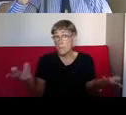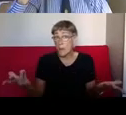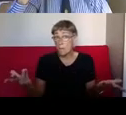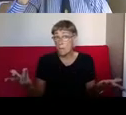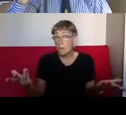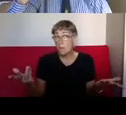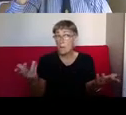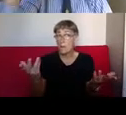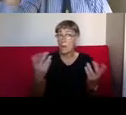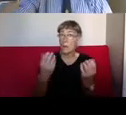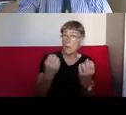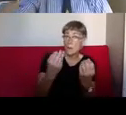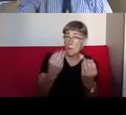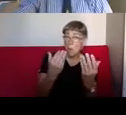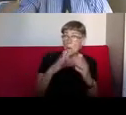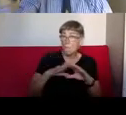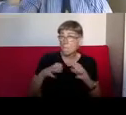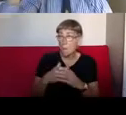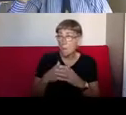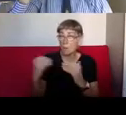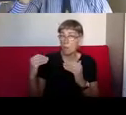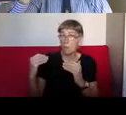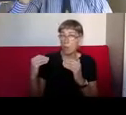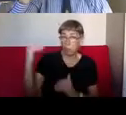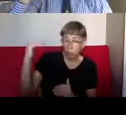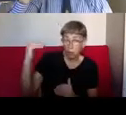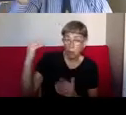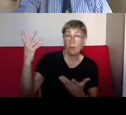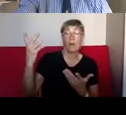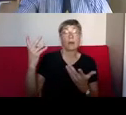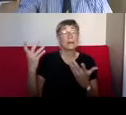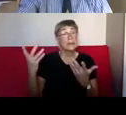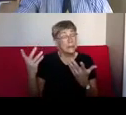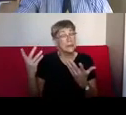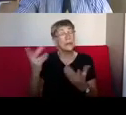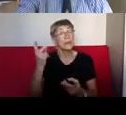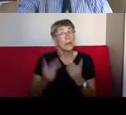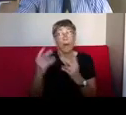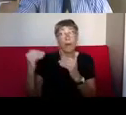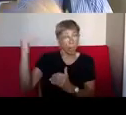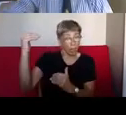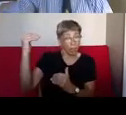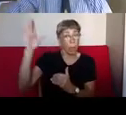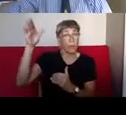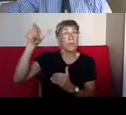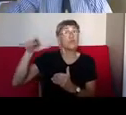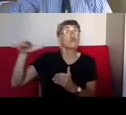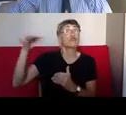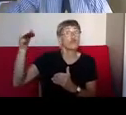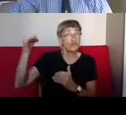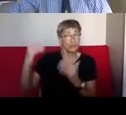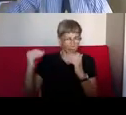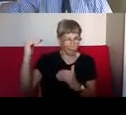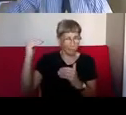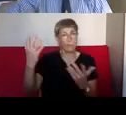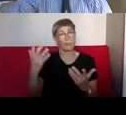others, peers, of the other youngsters when they go to still to school, and the way they can be trained just